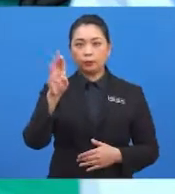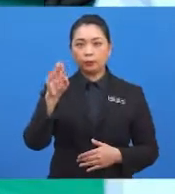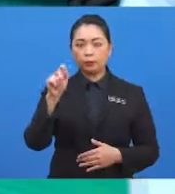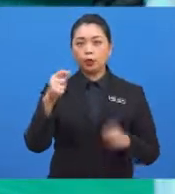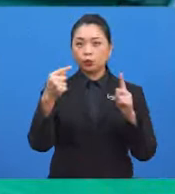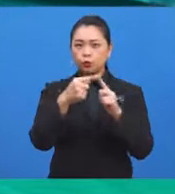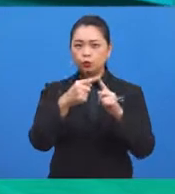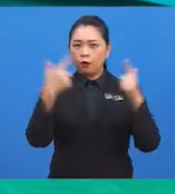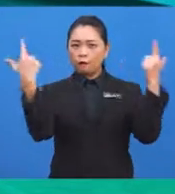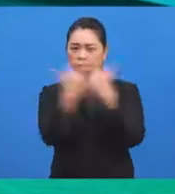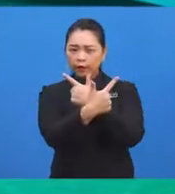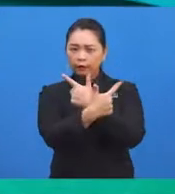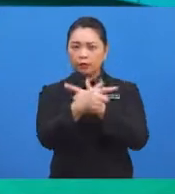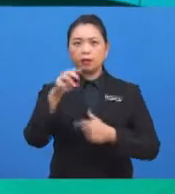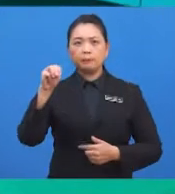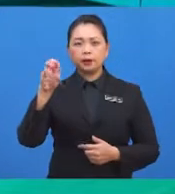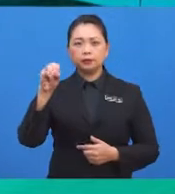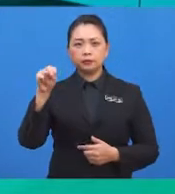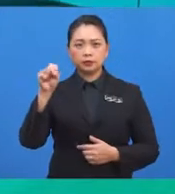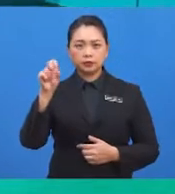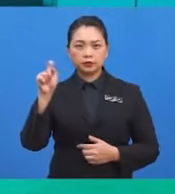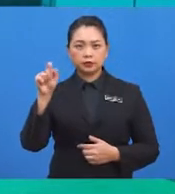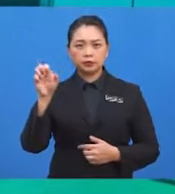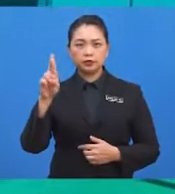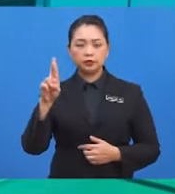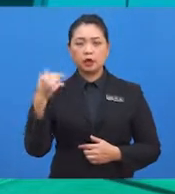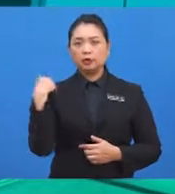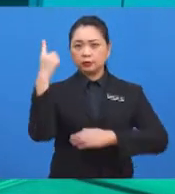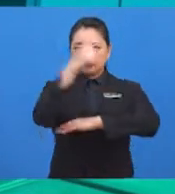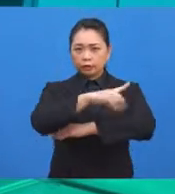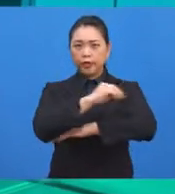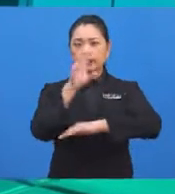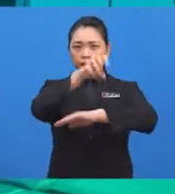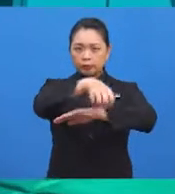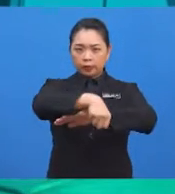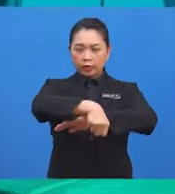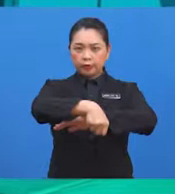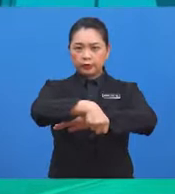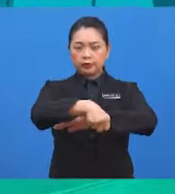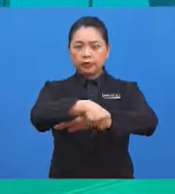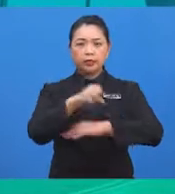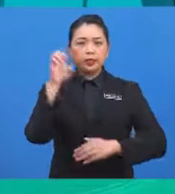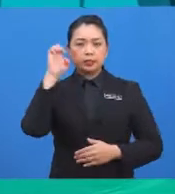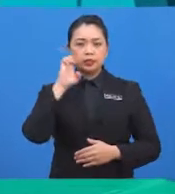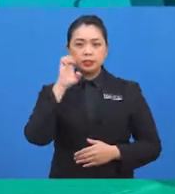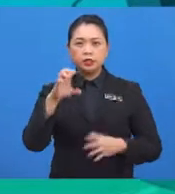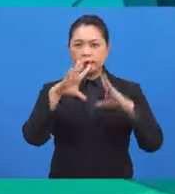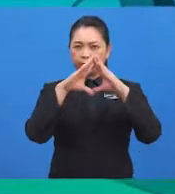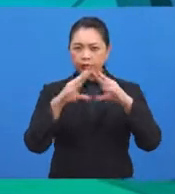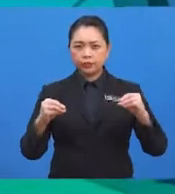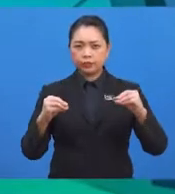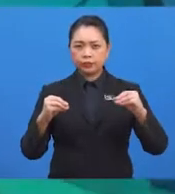to help to fight the monster. She worked day and night to ensure she finished the